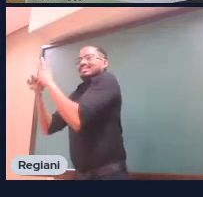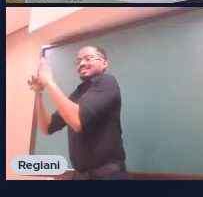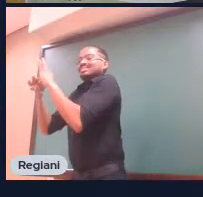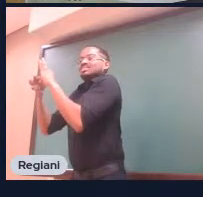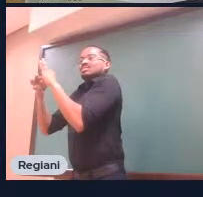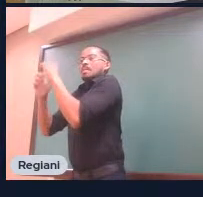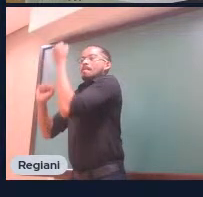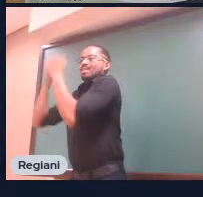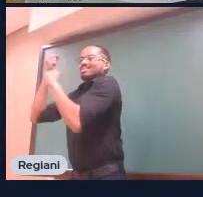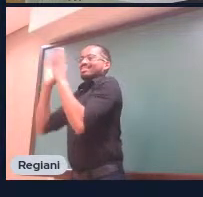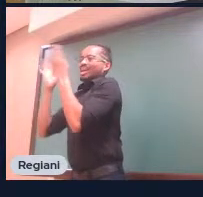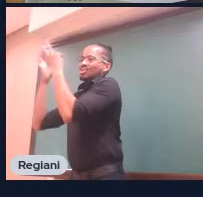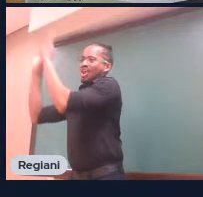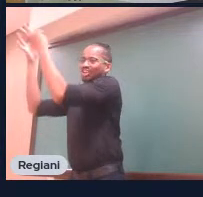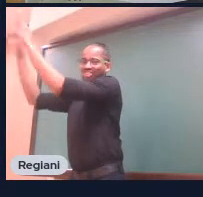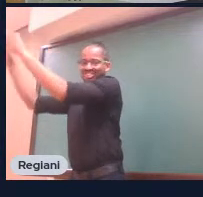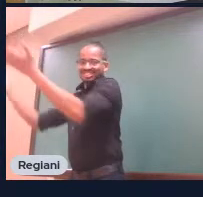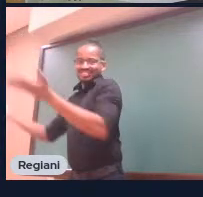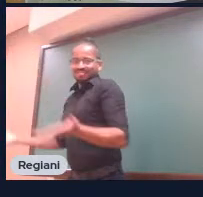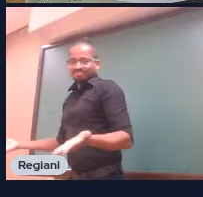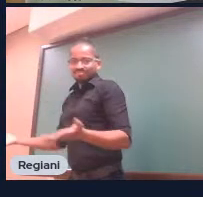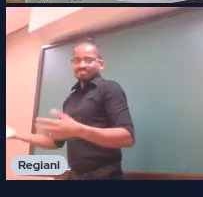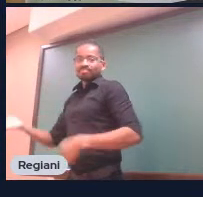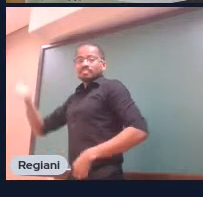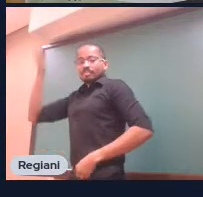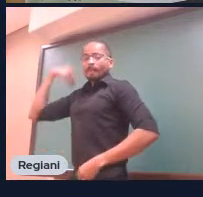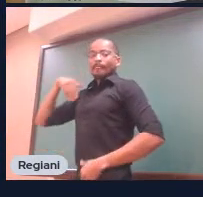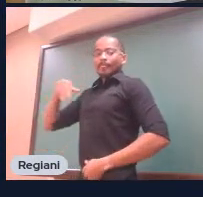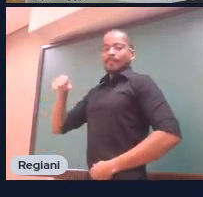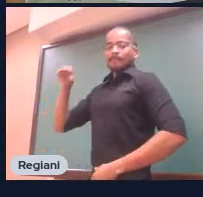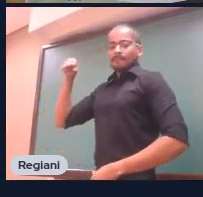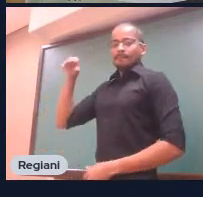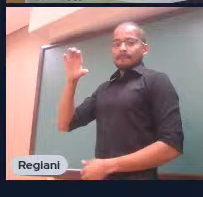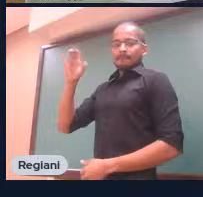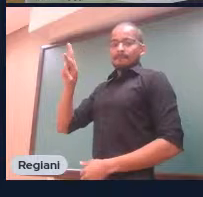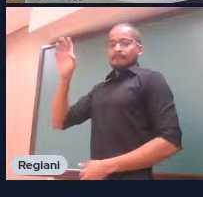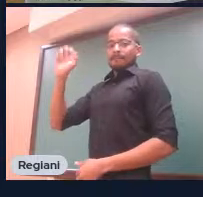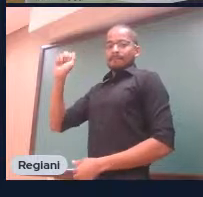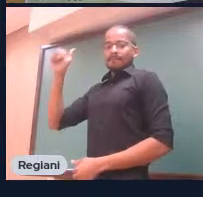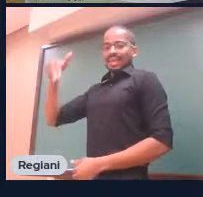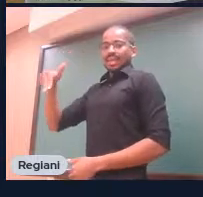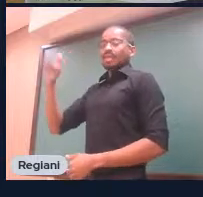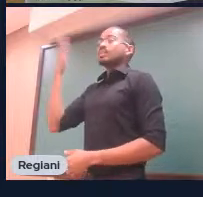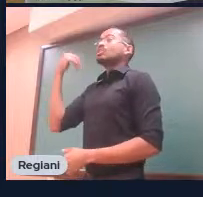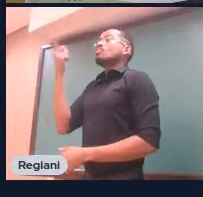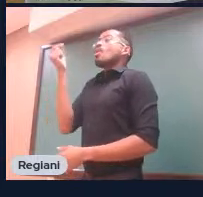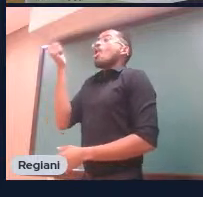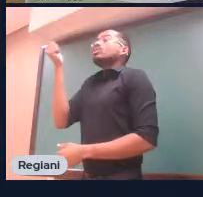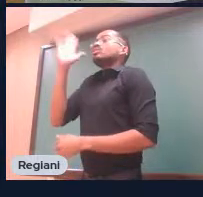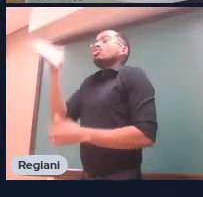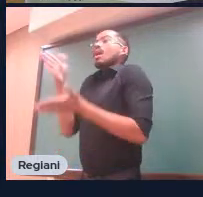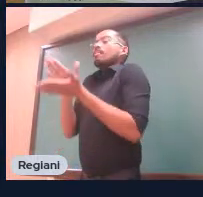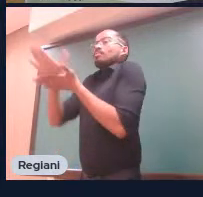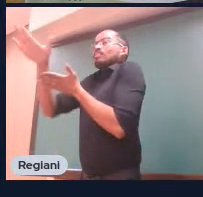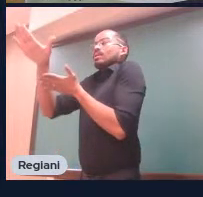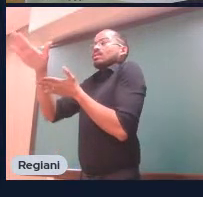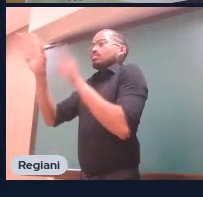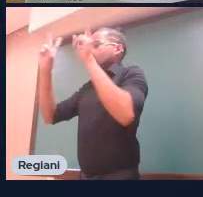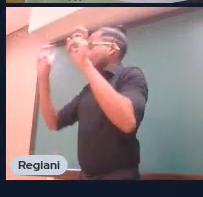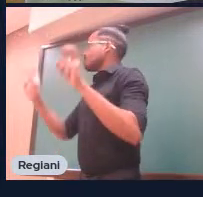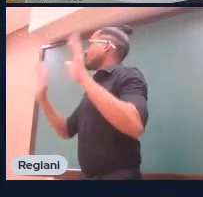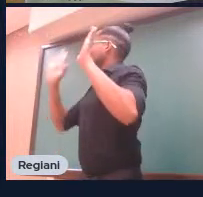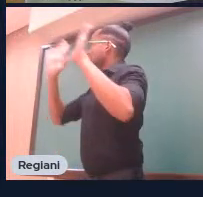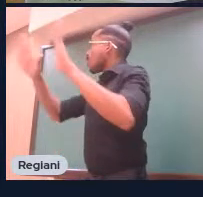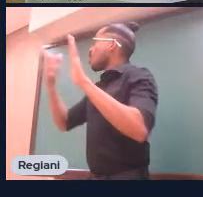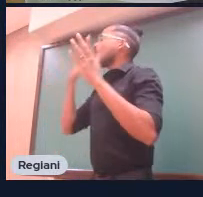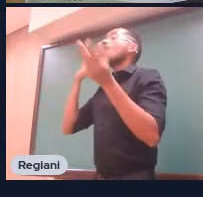At the ELEX 2011, it's already over a decade ago, Michael Randell, Aaron McCain, and Adam McGarrett got ahead of themselves and wondered, will there